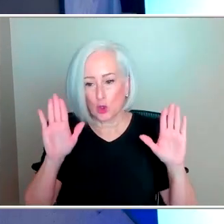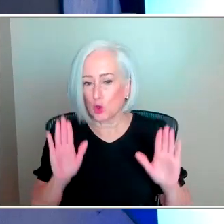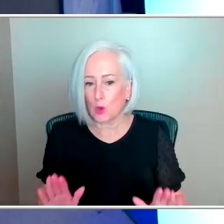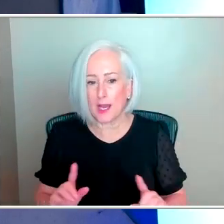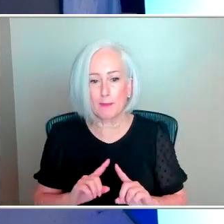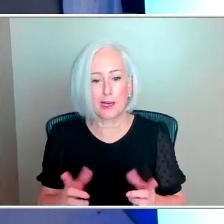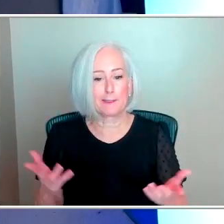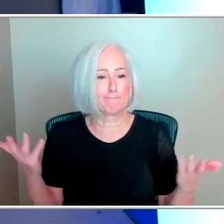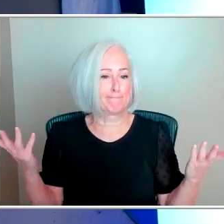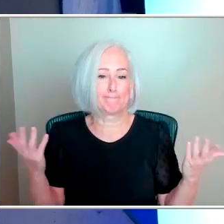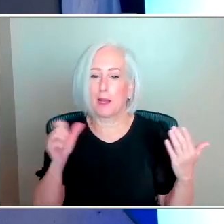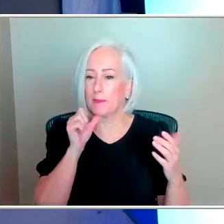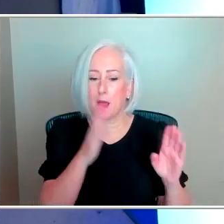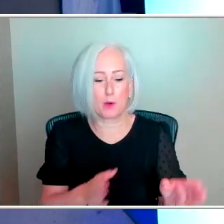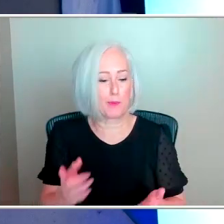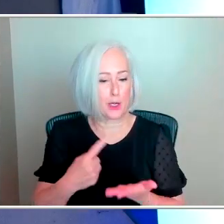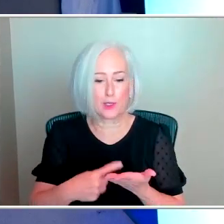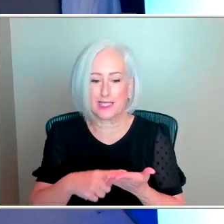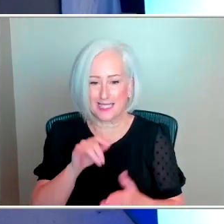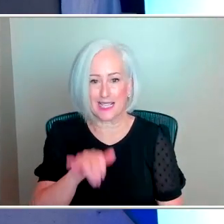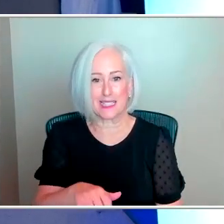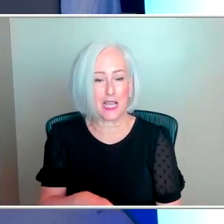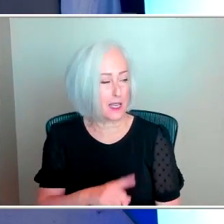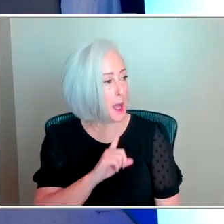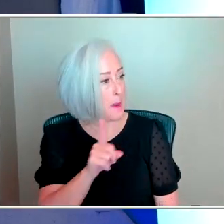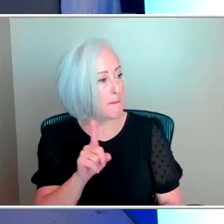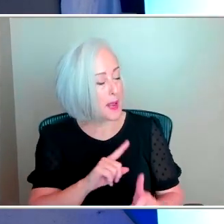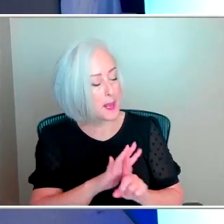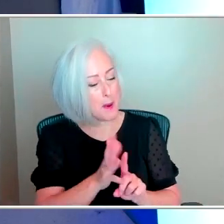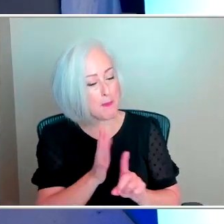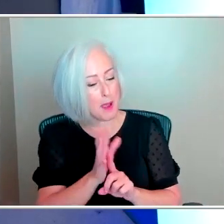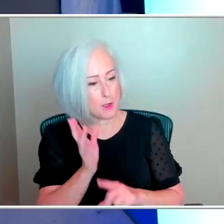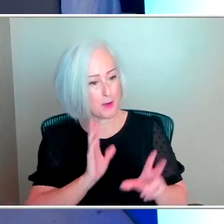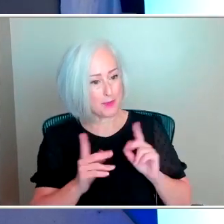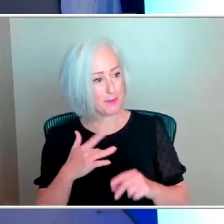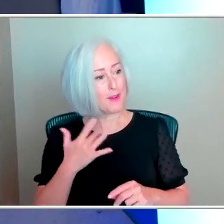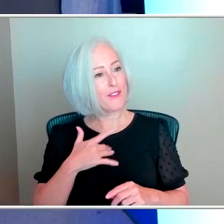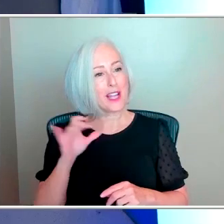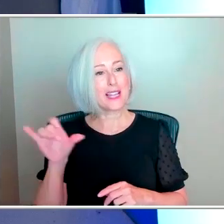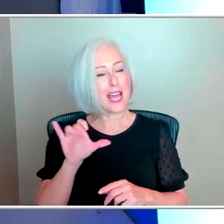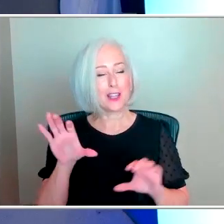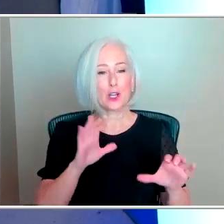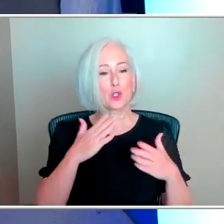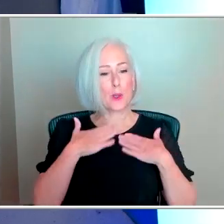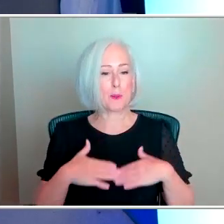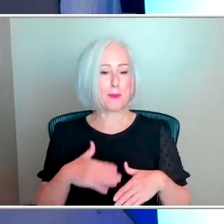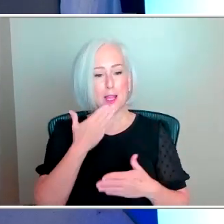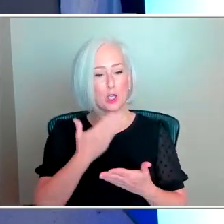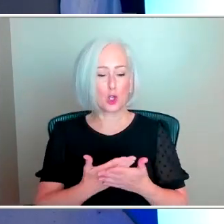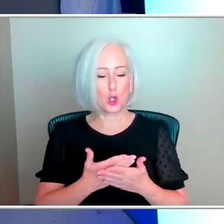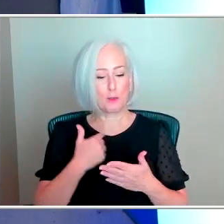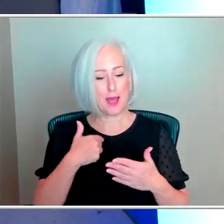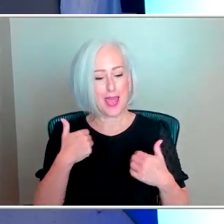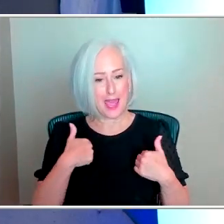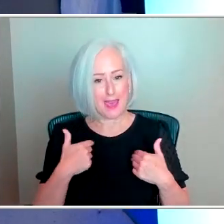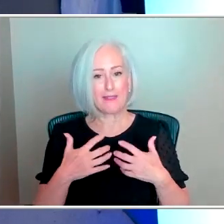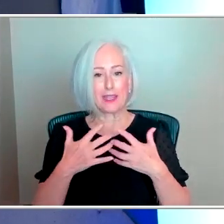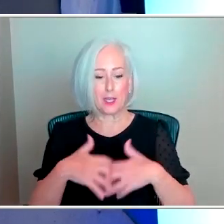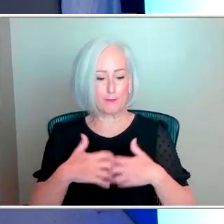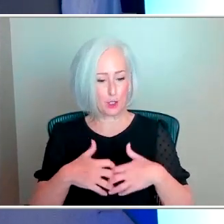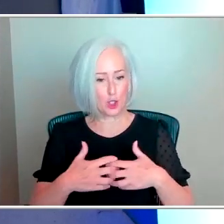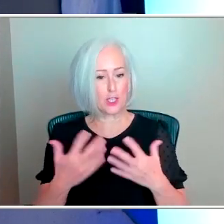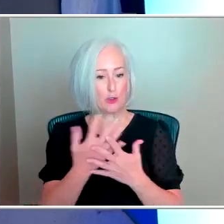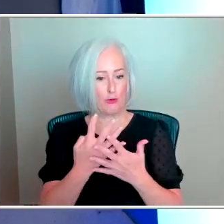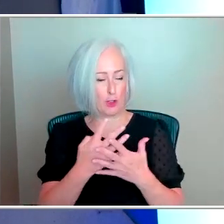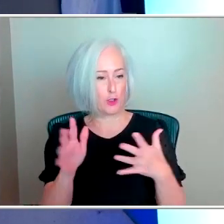yeah. So, but again, they're very popular, and people feel like they're doing their body good by having them in the house. Well, and